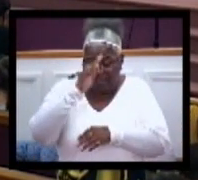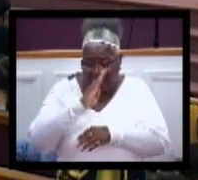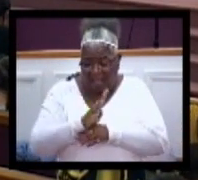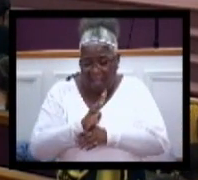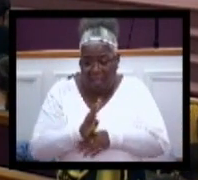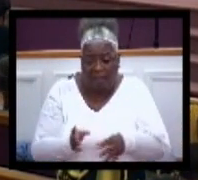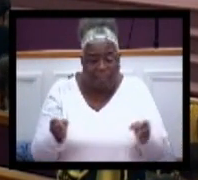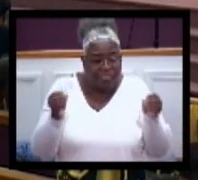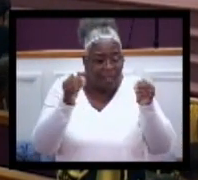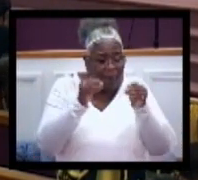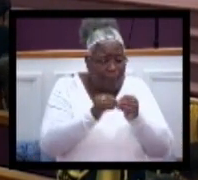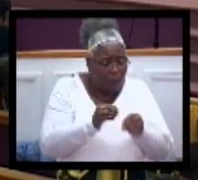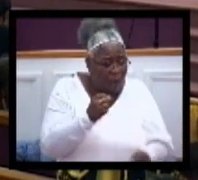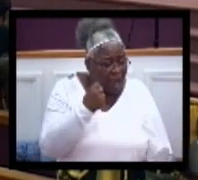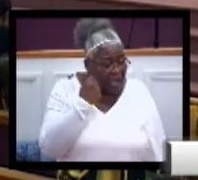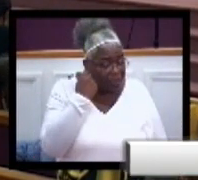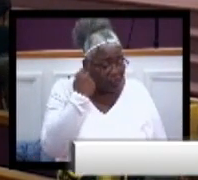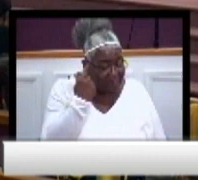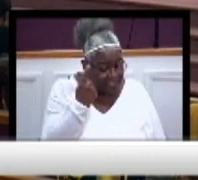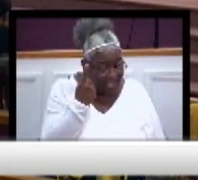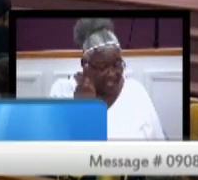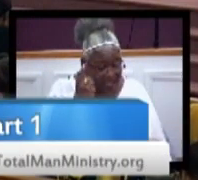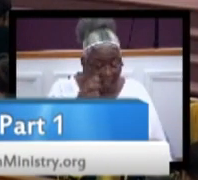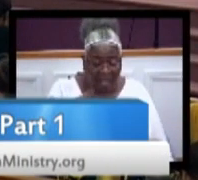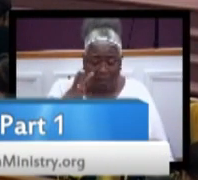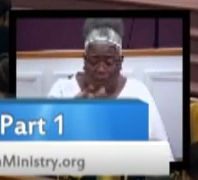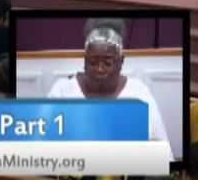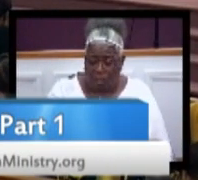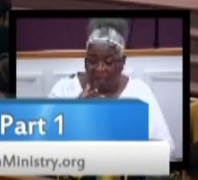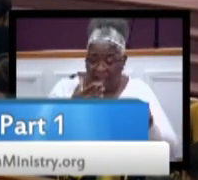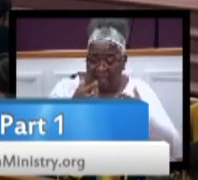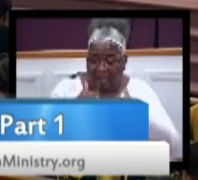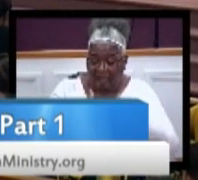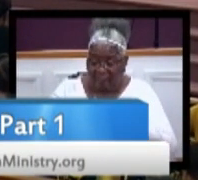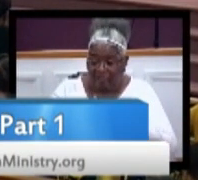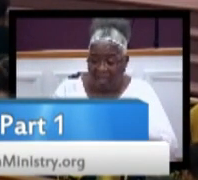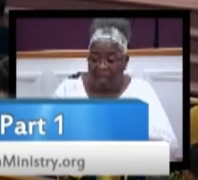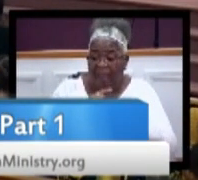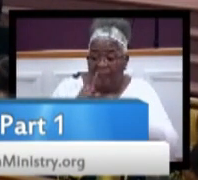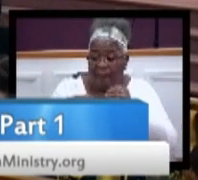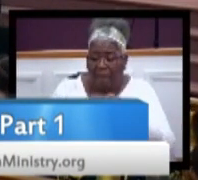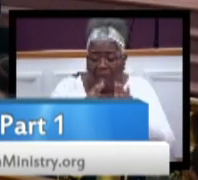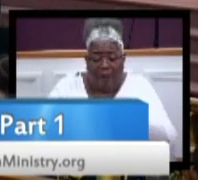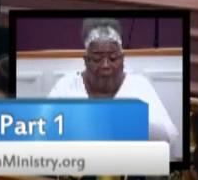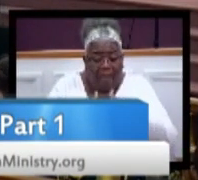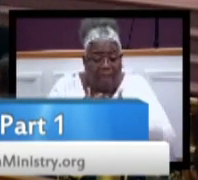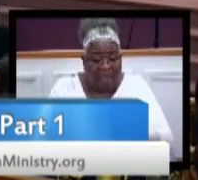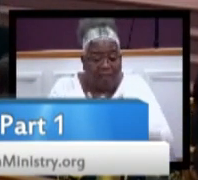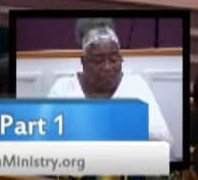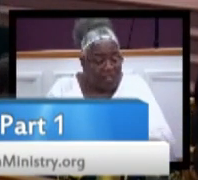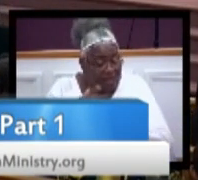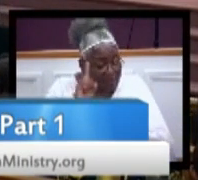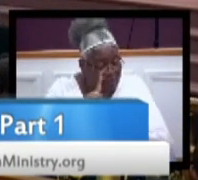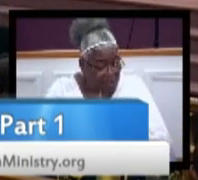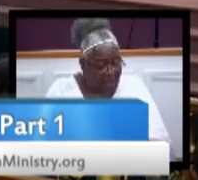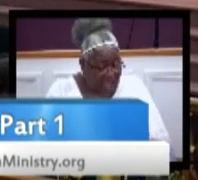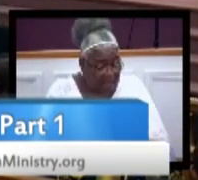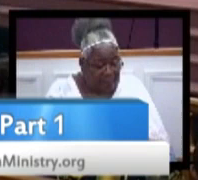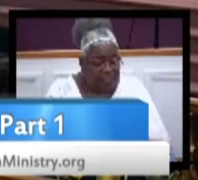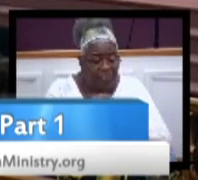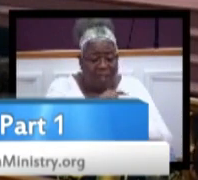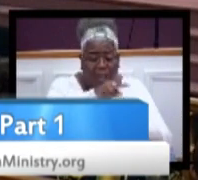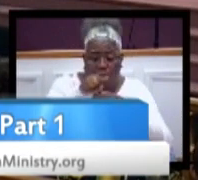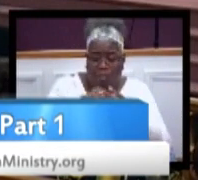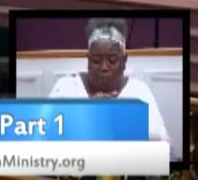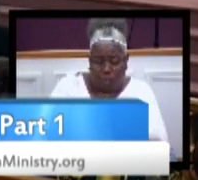the more understanding you're going to have about how to live your life. And when